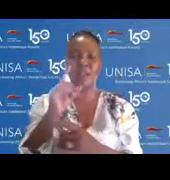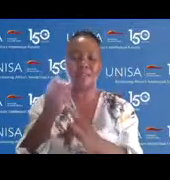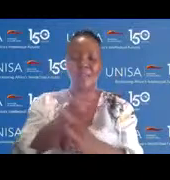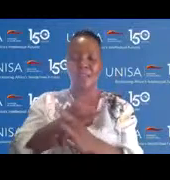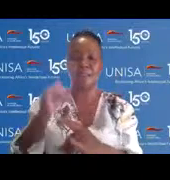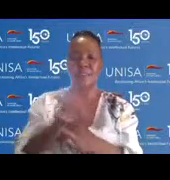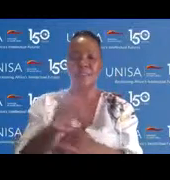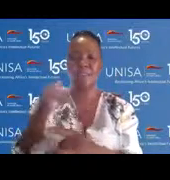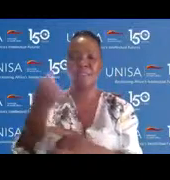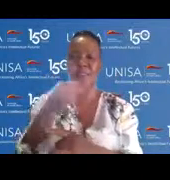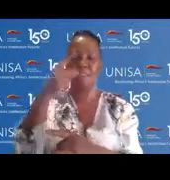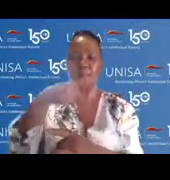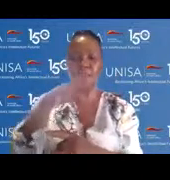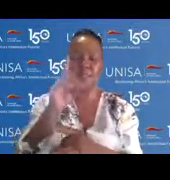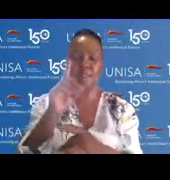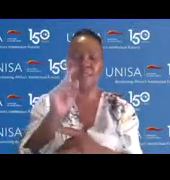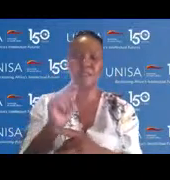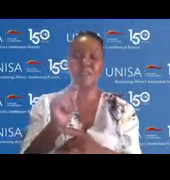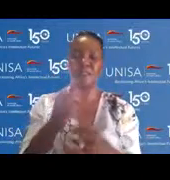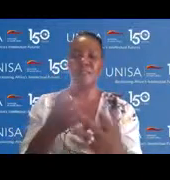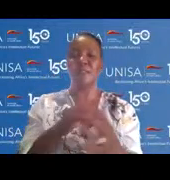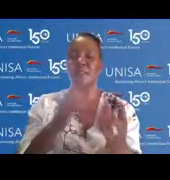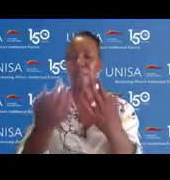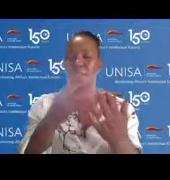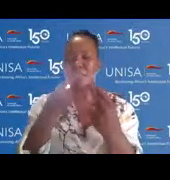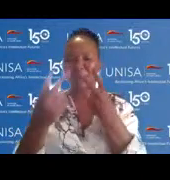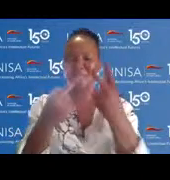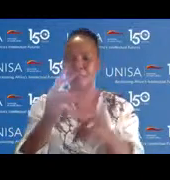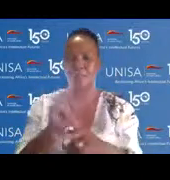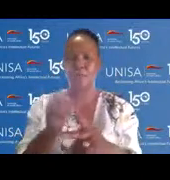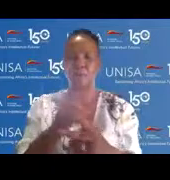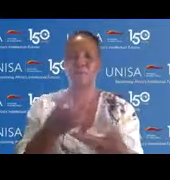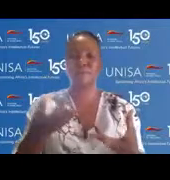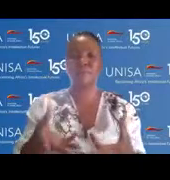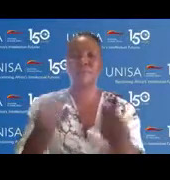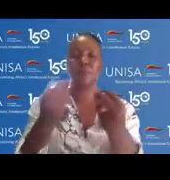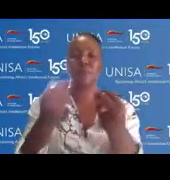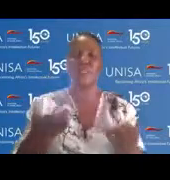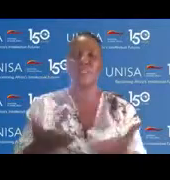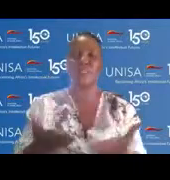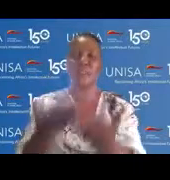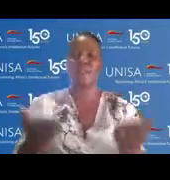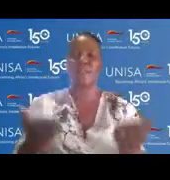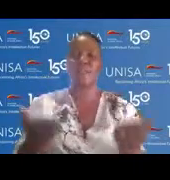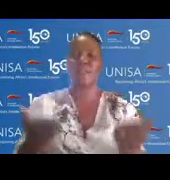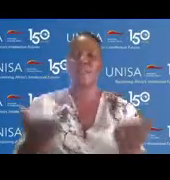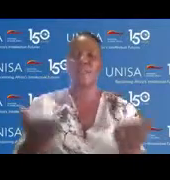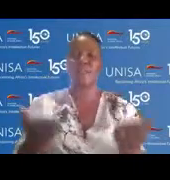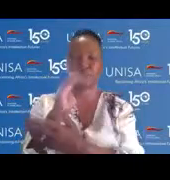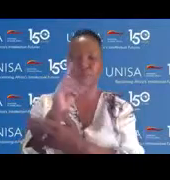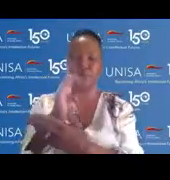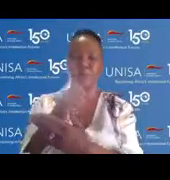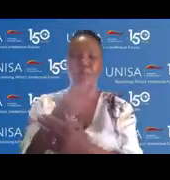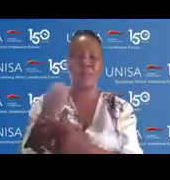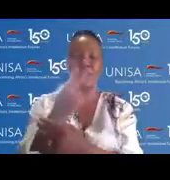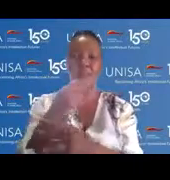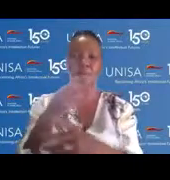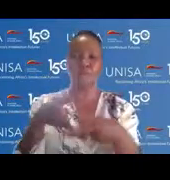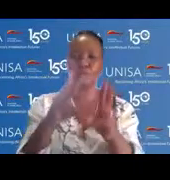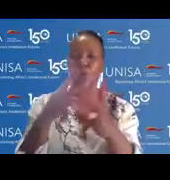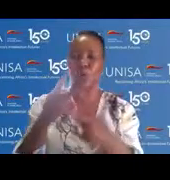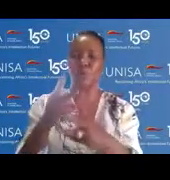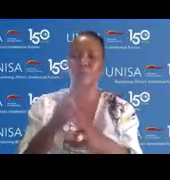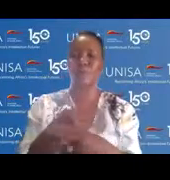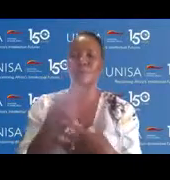your device and see if you can find the service mode. As I said, it's a nice way just to test that your camera is working optimally,